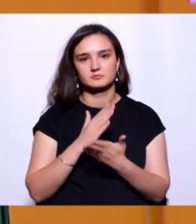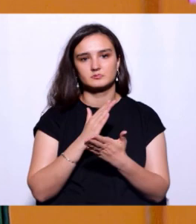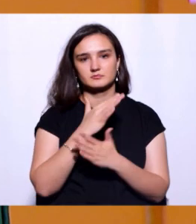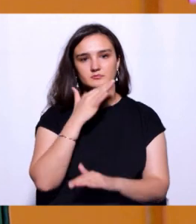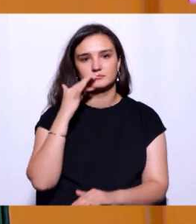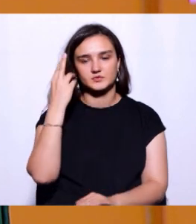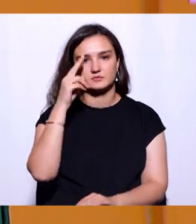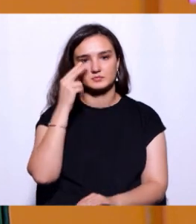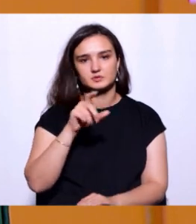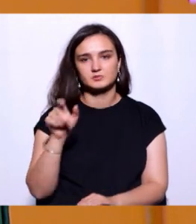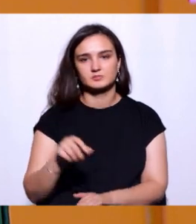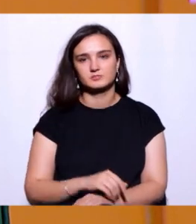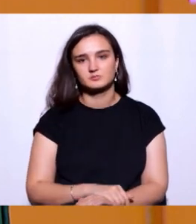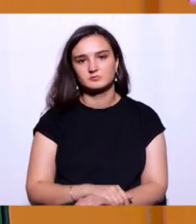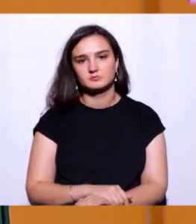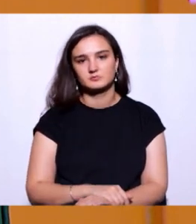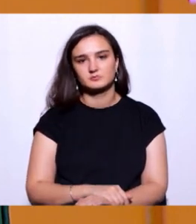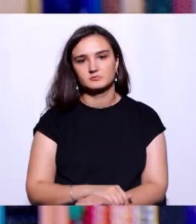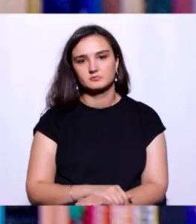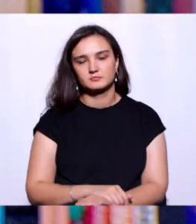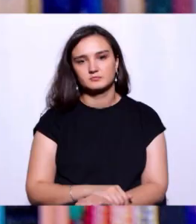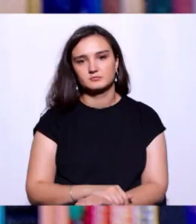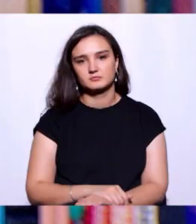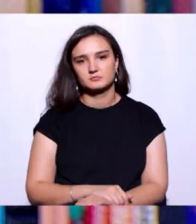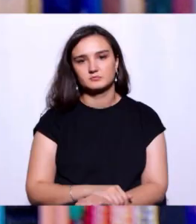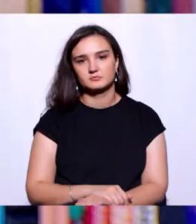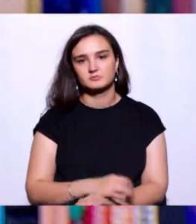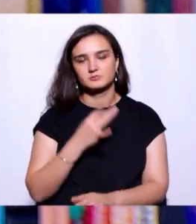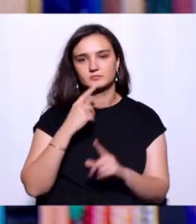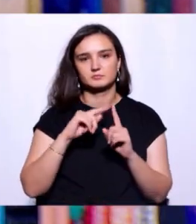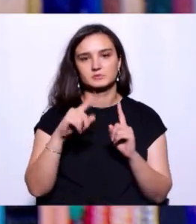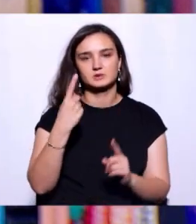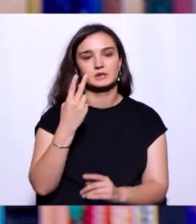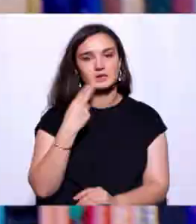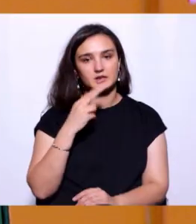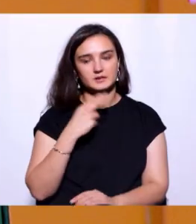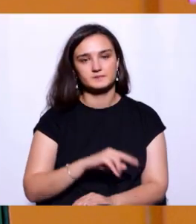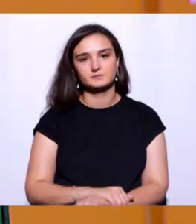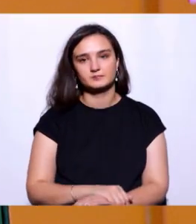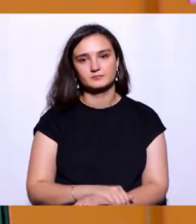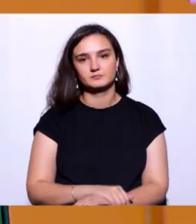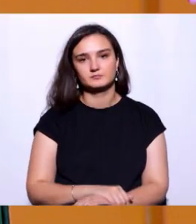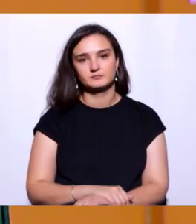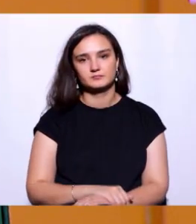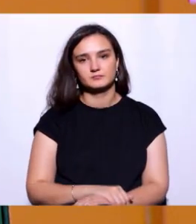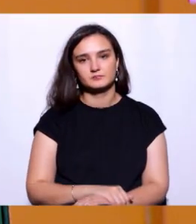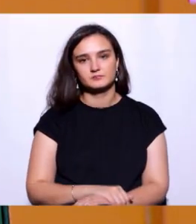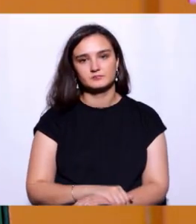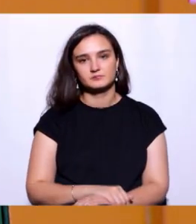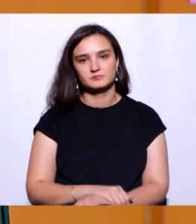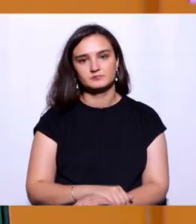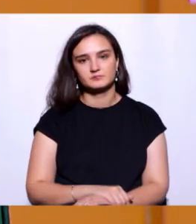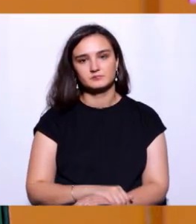of uncles. Yeah. Yes. And after that is aunt. Aunt,